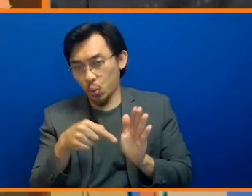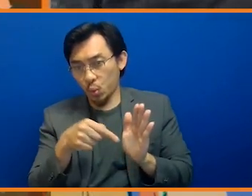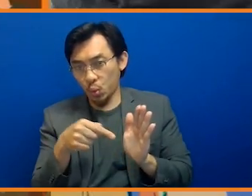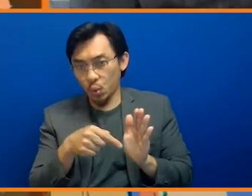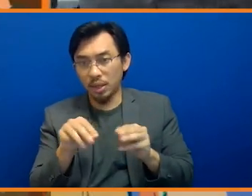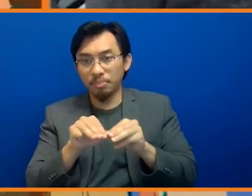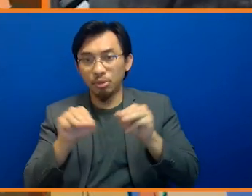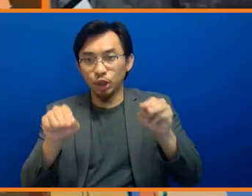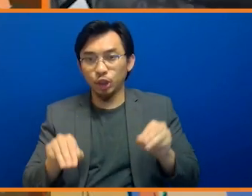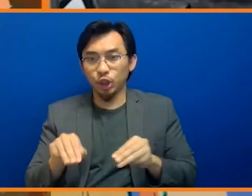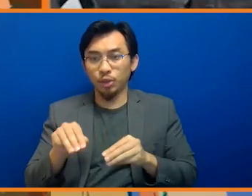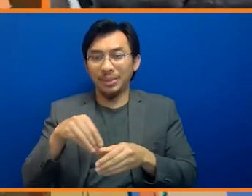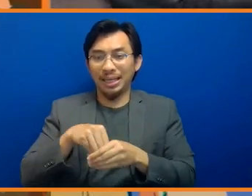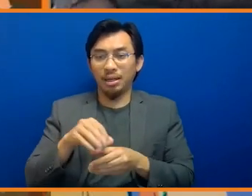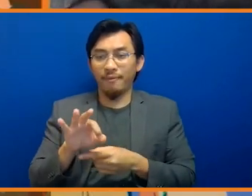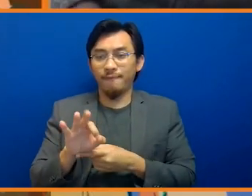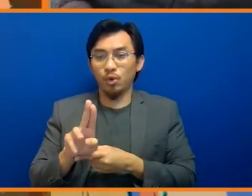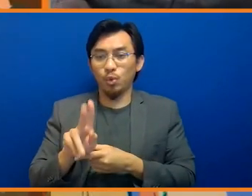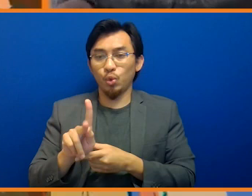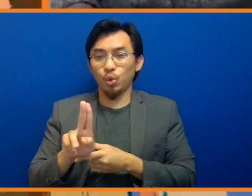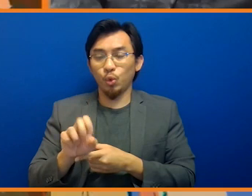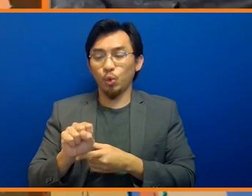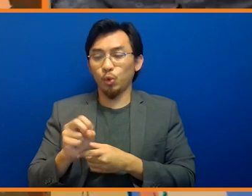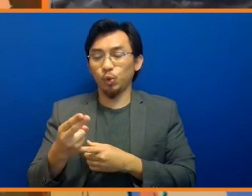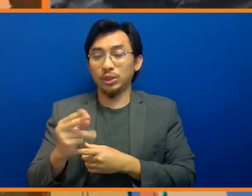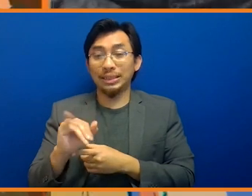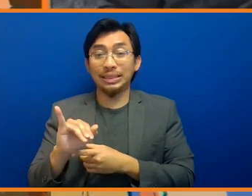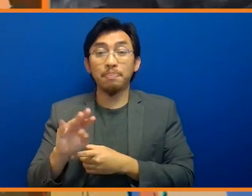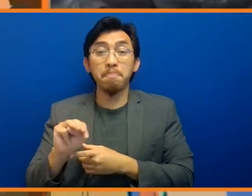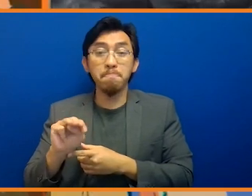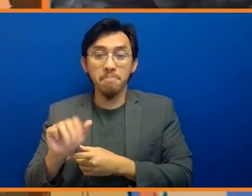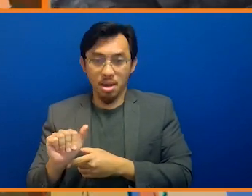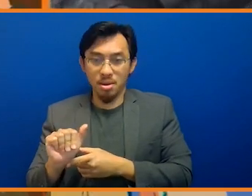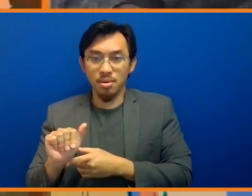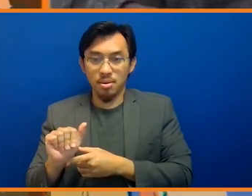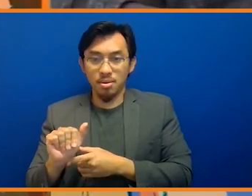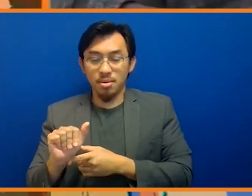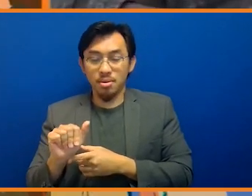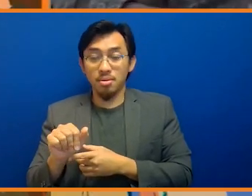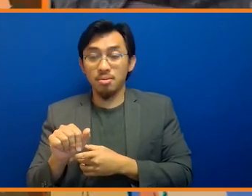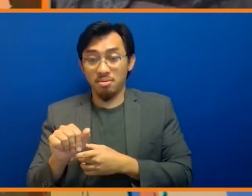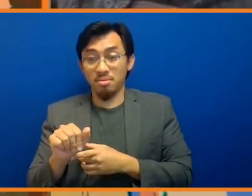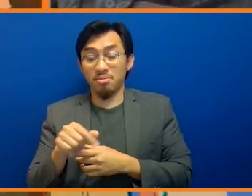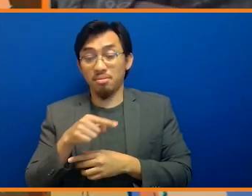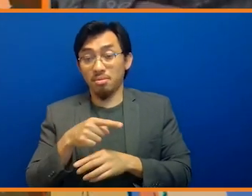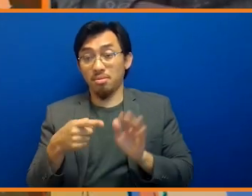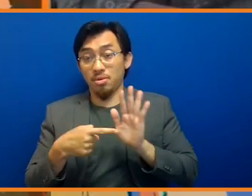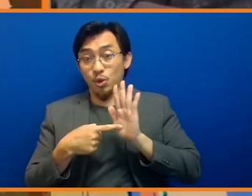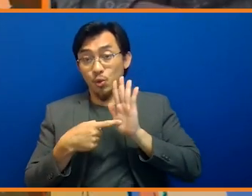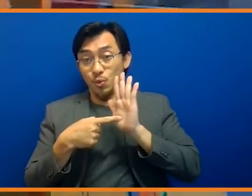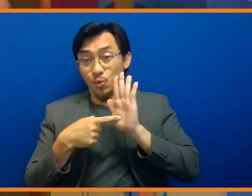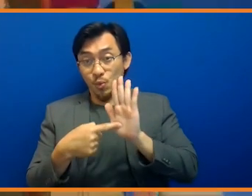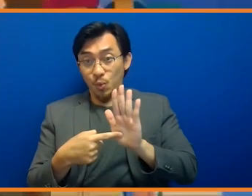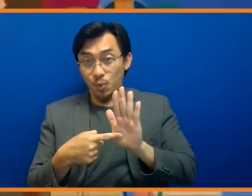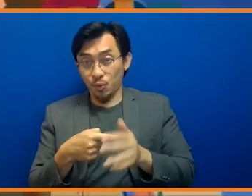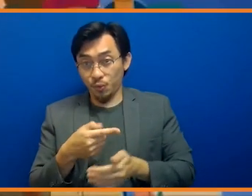this in the museum in Fukushima, showing that